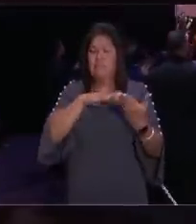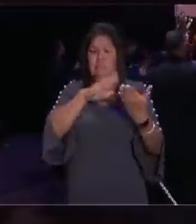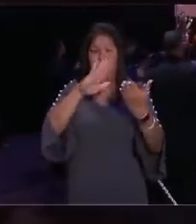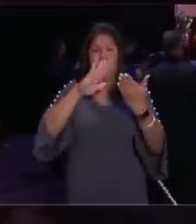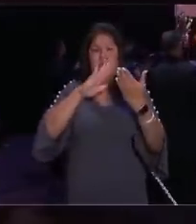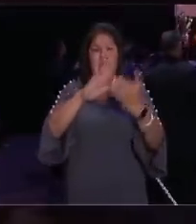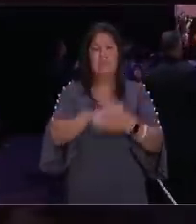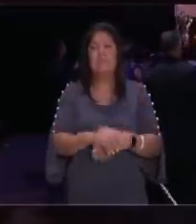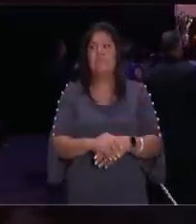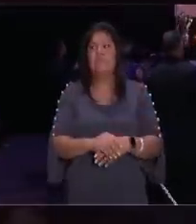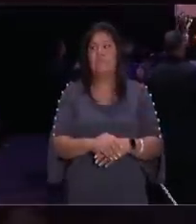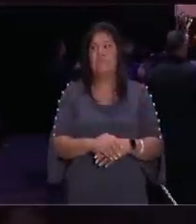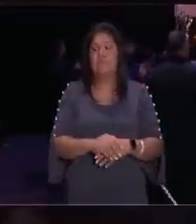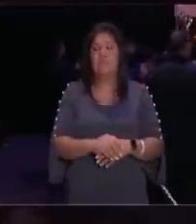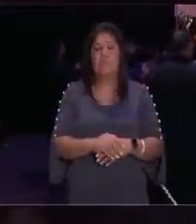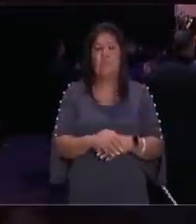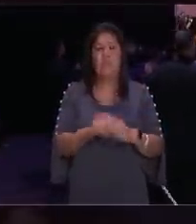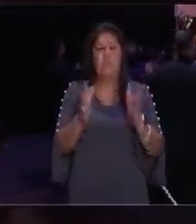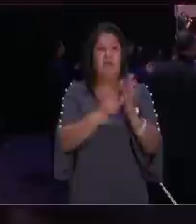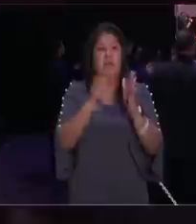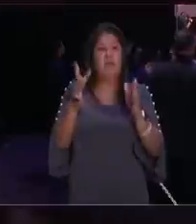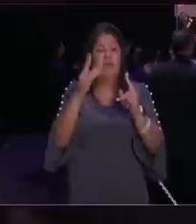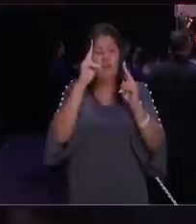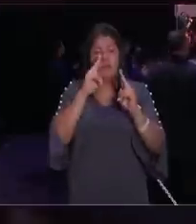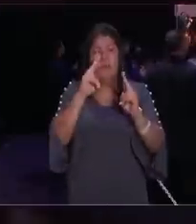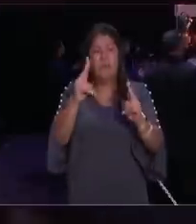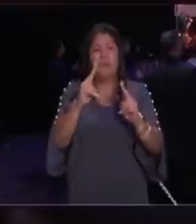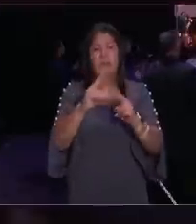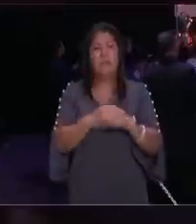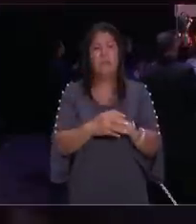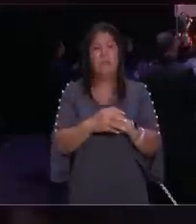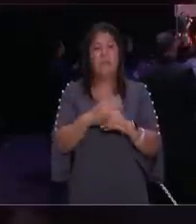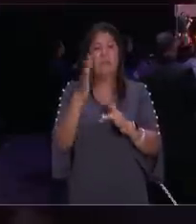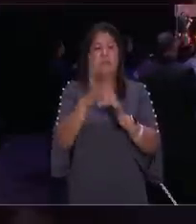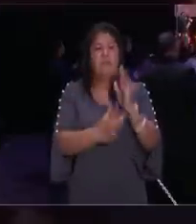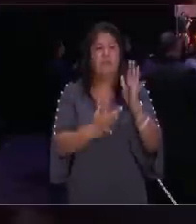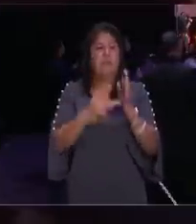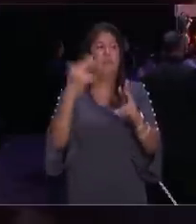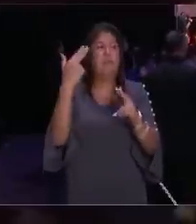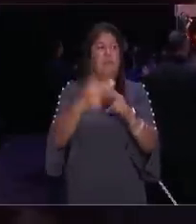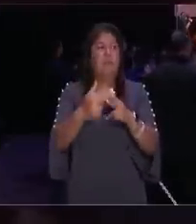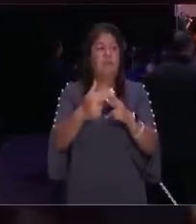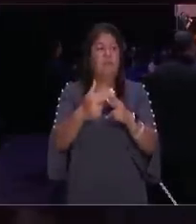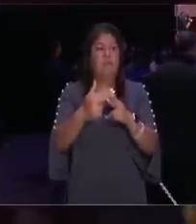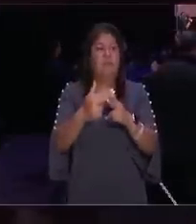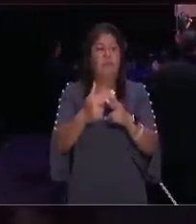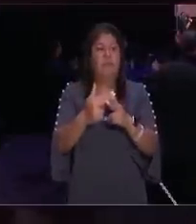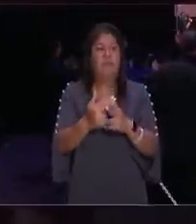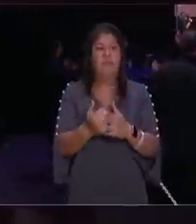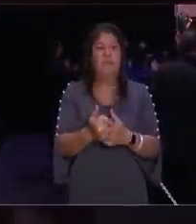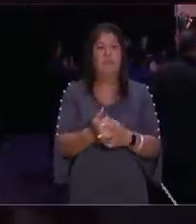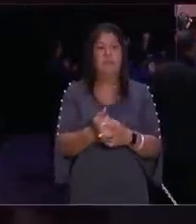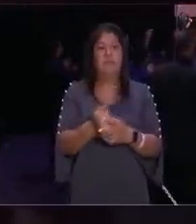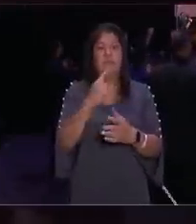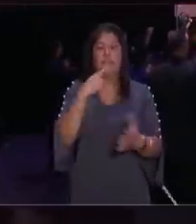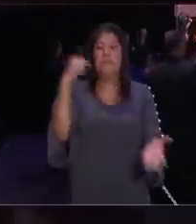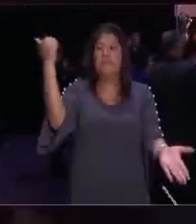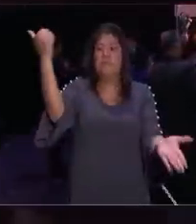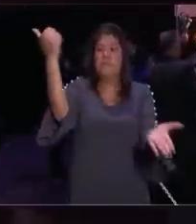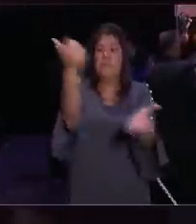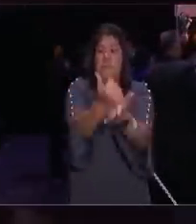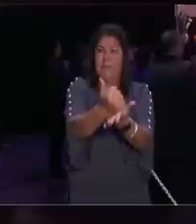your presence. We give you glory, we give you honor, in Jesus' name. Everyone